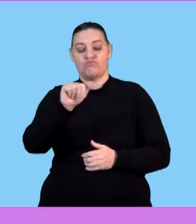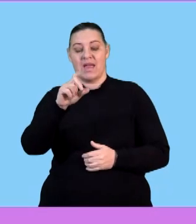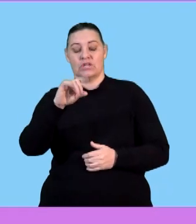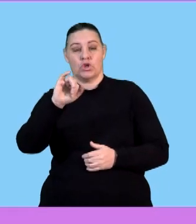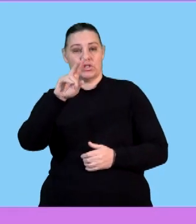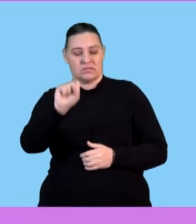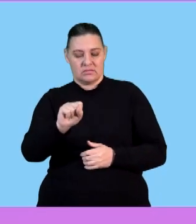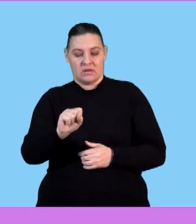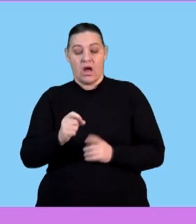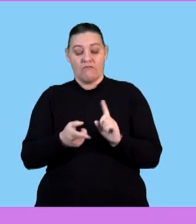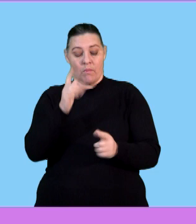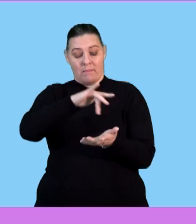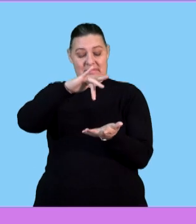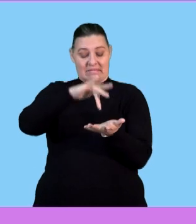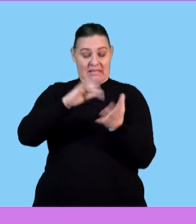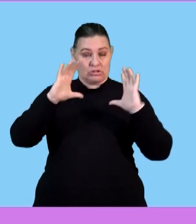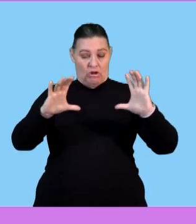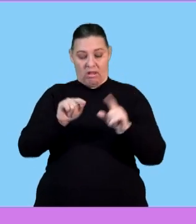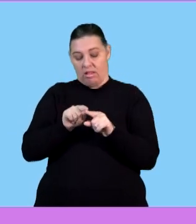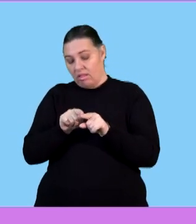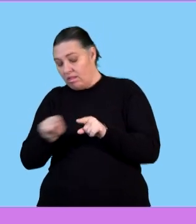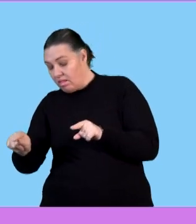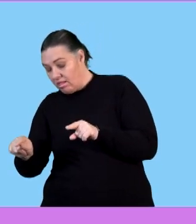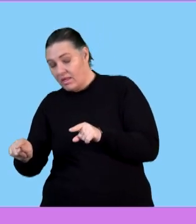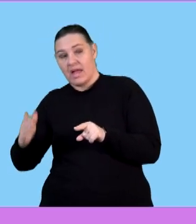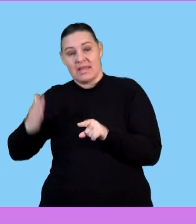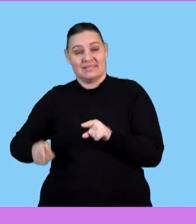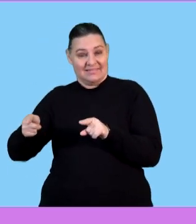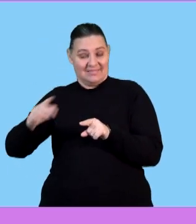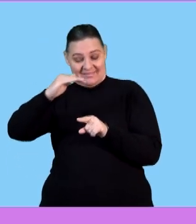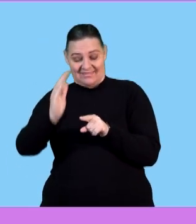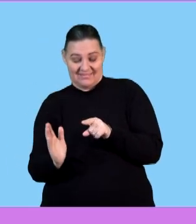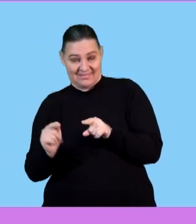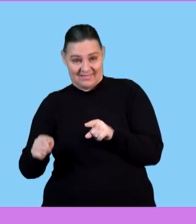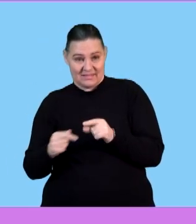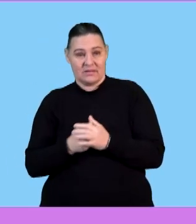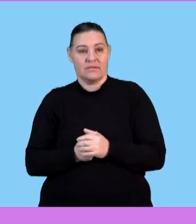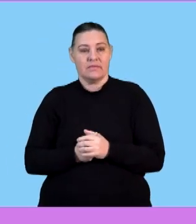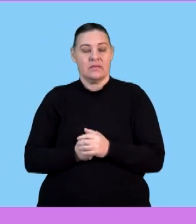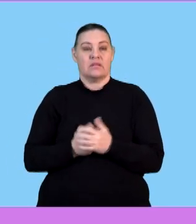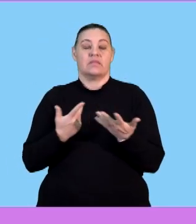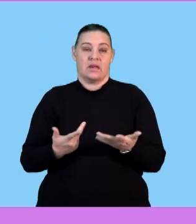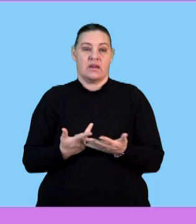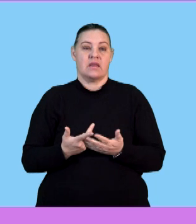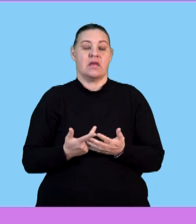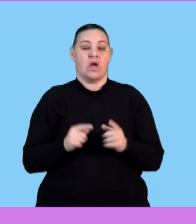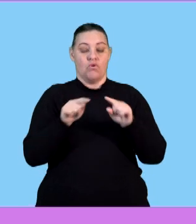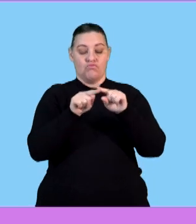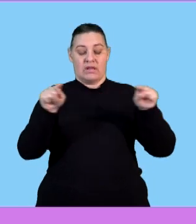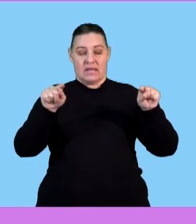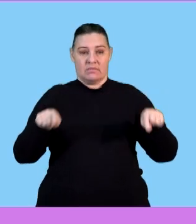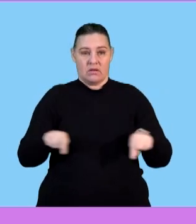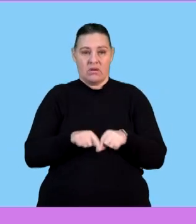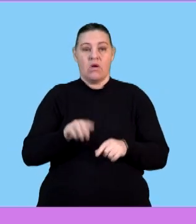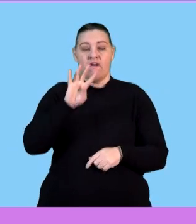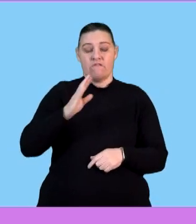Radius, a straight line from the center of the circle to the circumference. Then we've got our standard shapes. We start off with the rectangle,